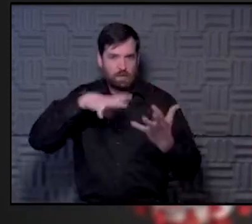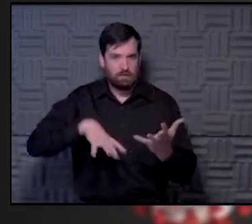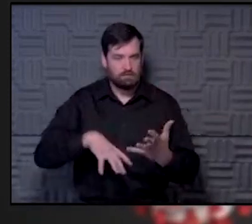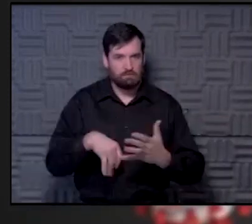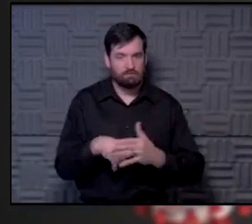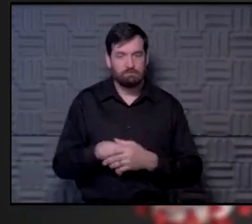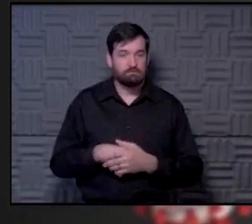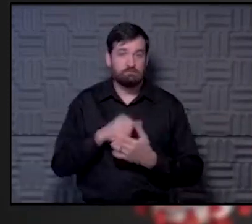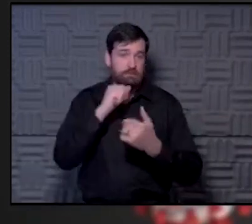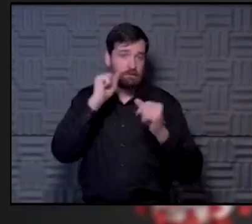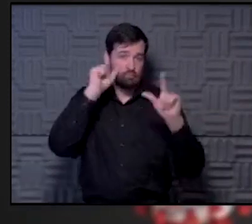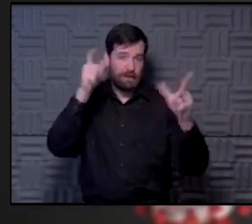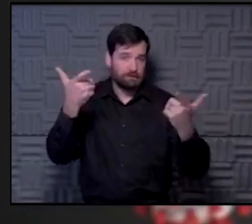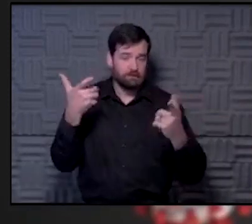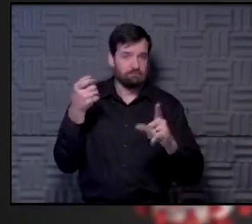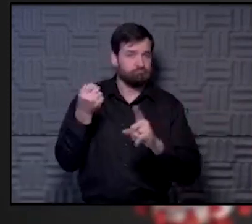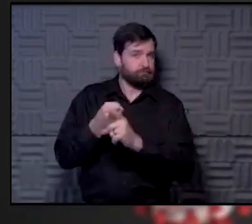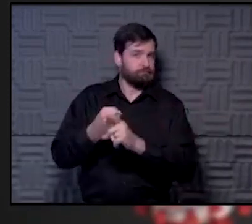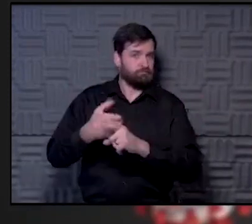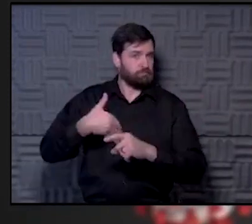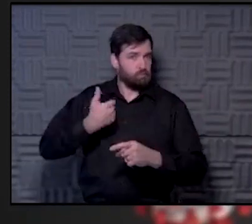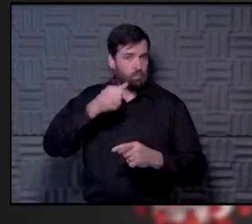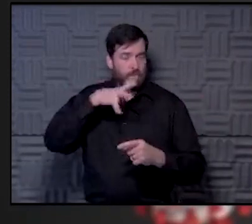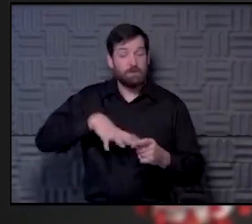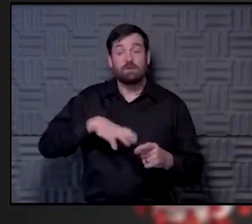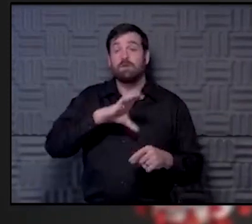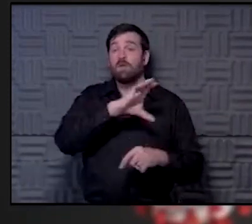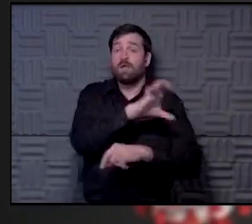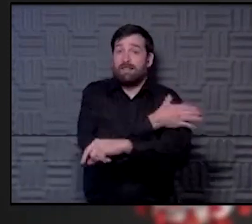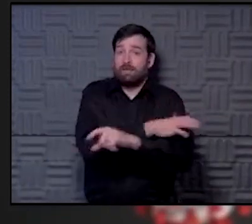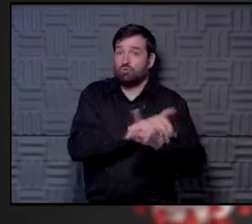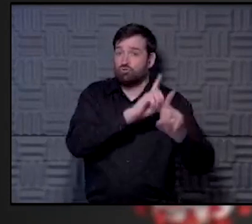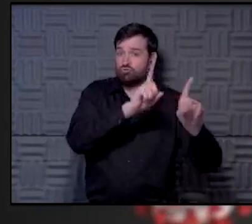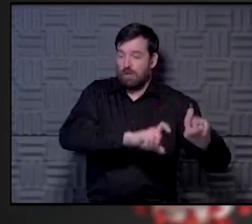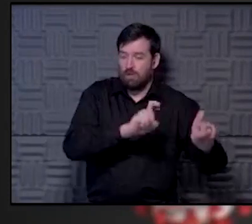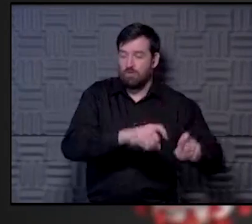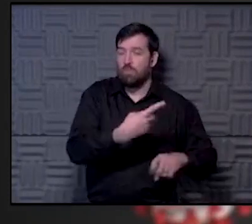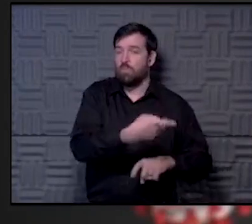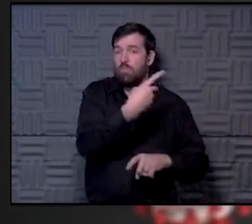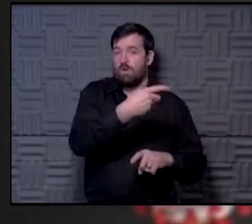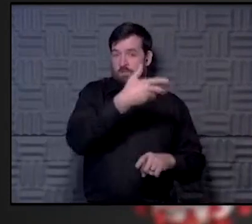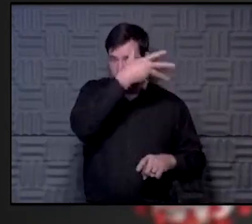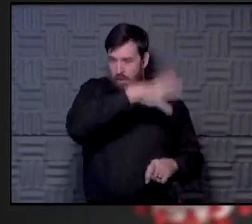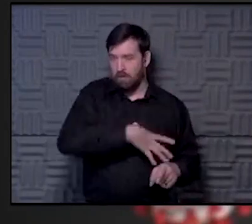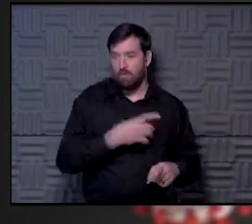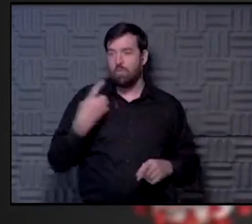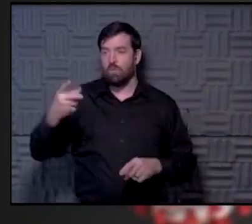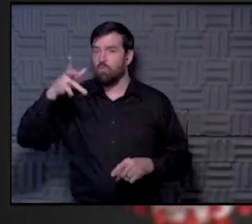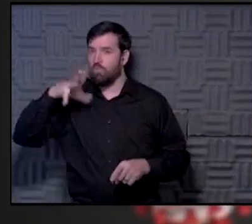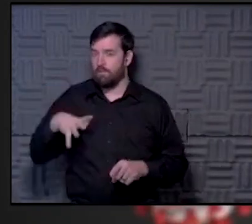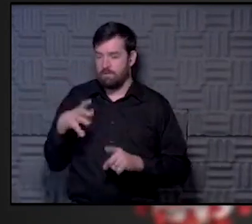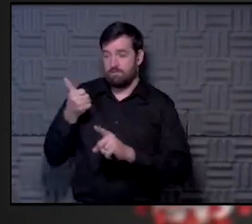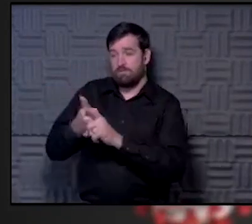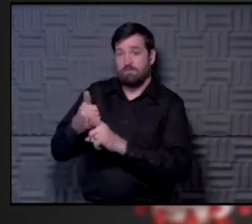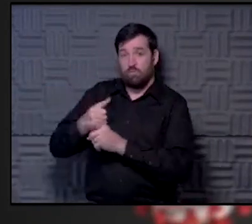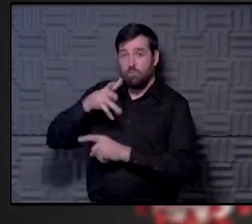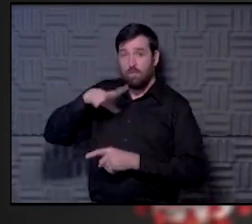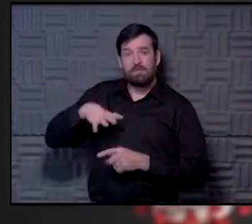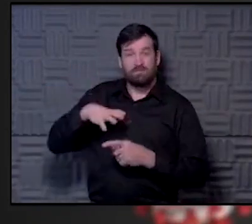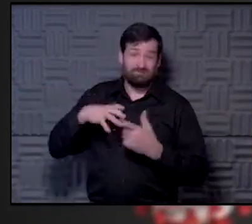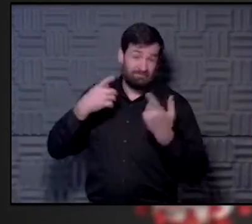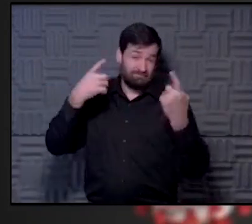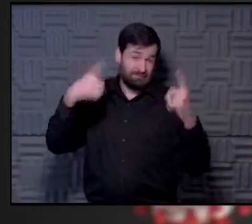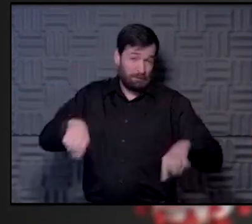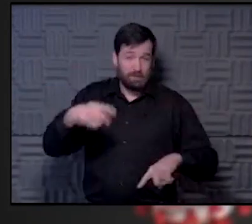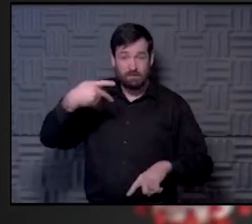women were affected. In the clinical trial, there was 1 male and 1 young woman that got it. The young woman happened to be in the placebo group,